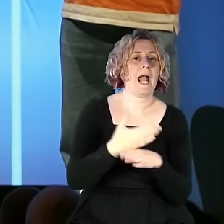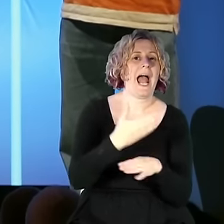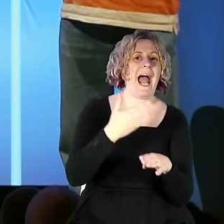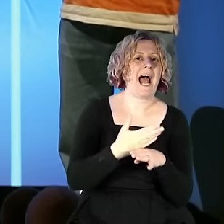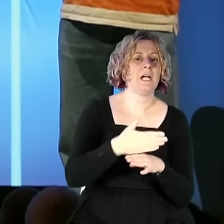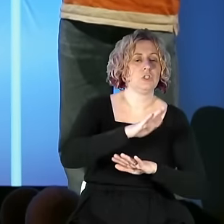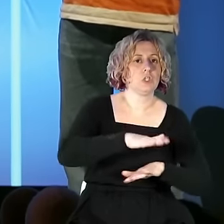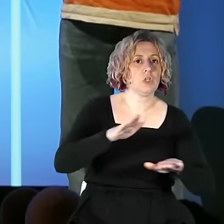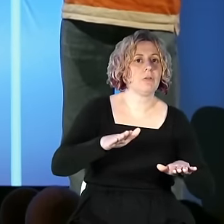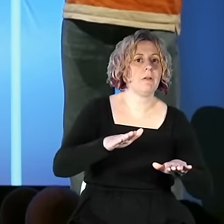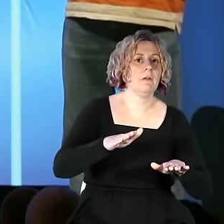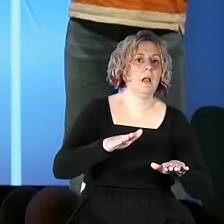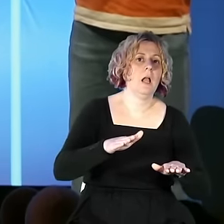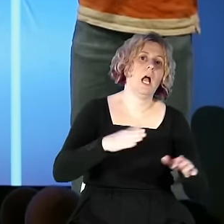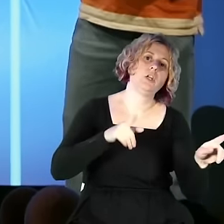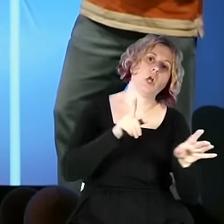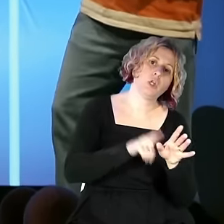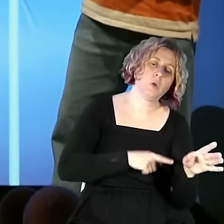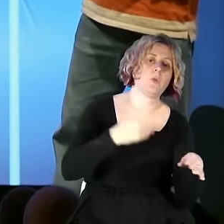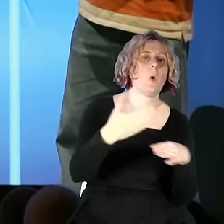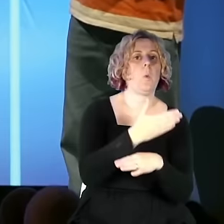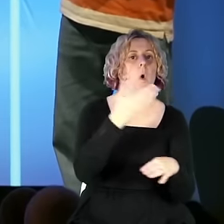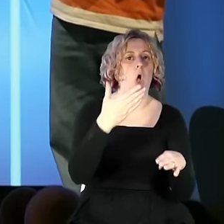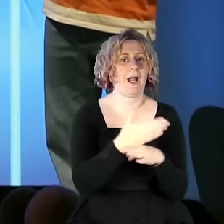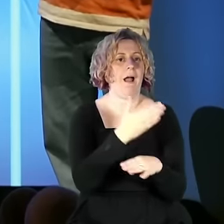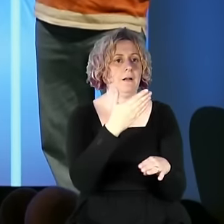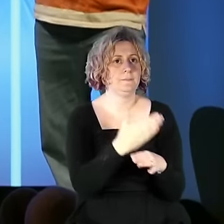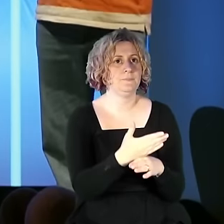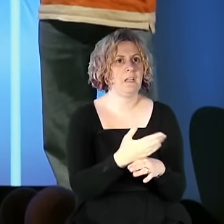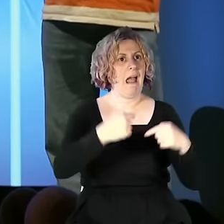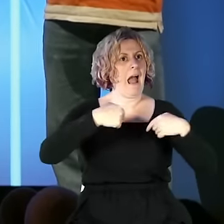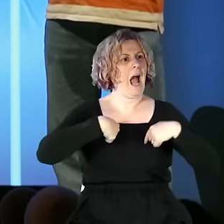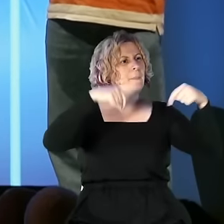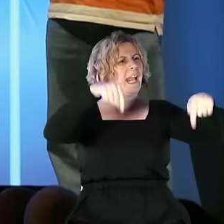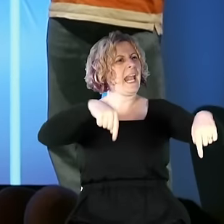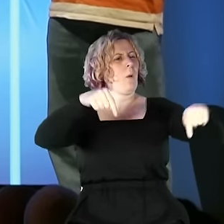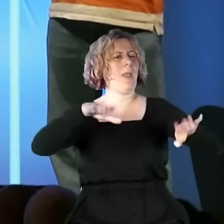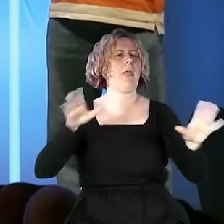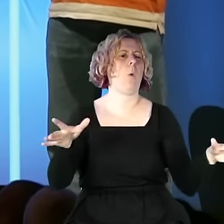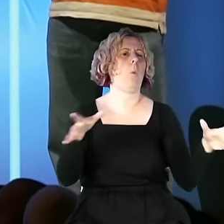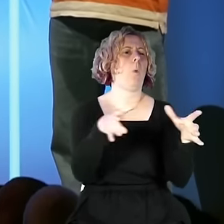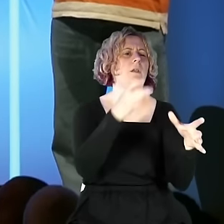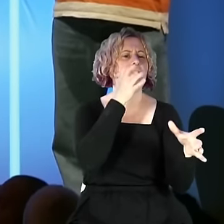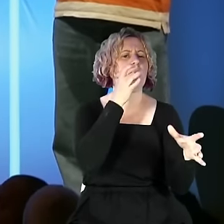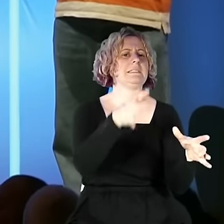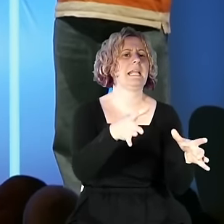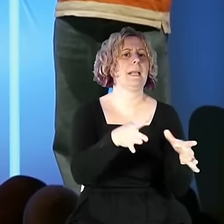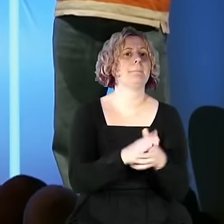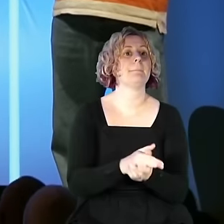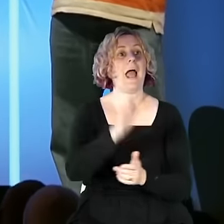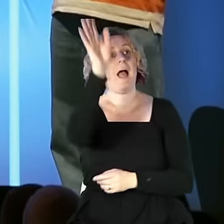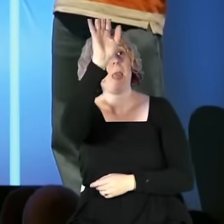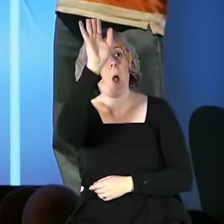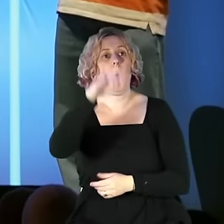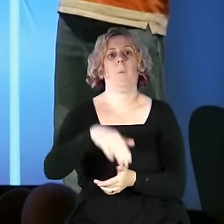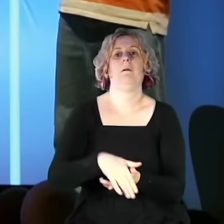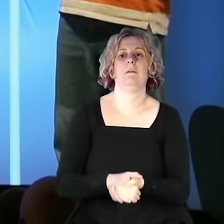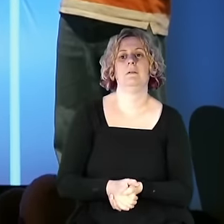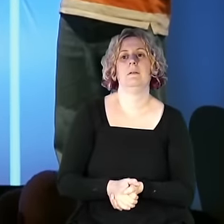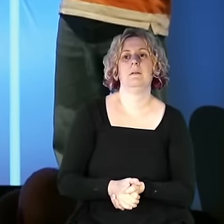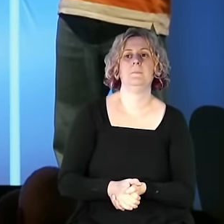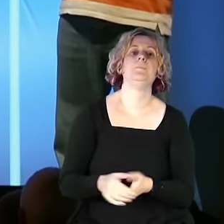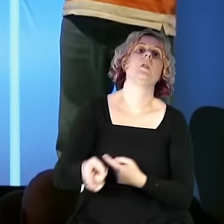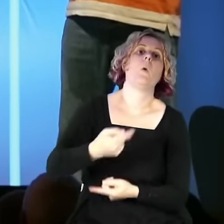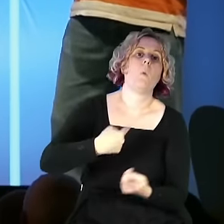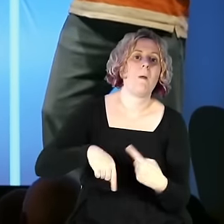behind my wife and my two boys. Me and a wonderful team who are around somewhere. Give us a big cheer, are they? Yeah, over there. Great. We